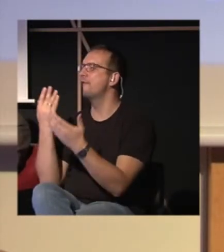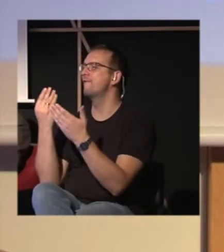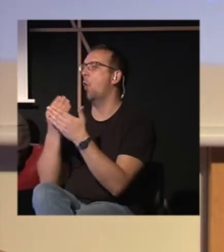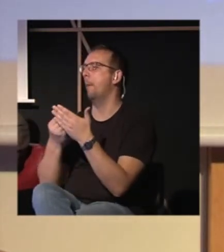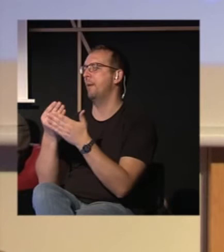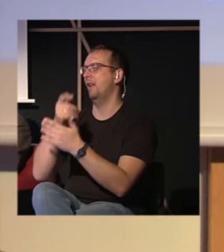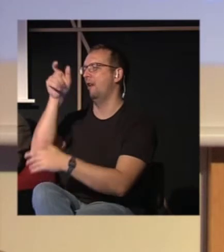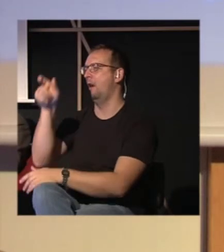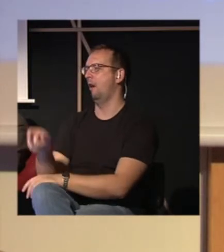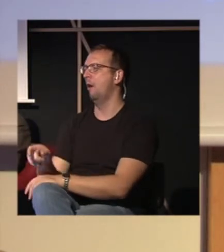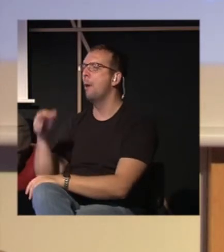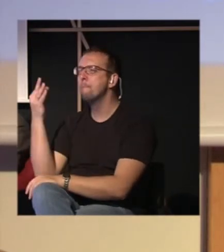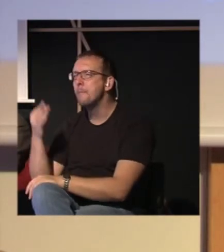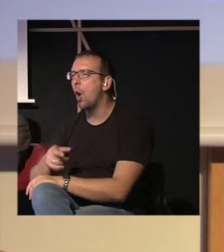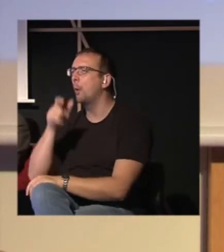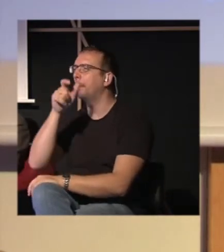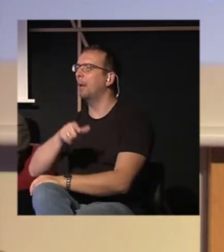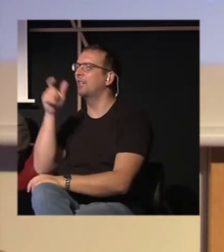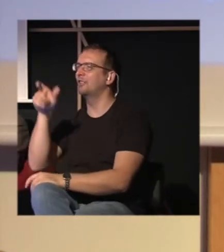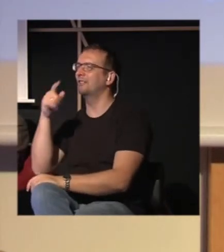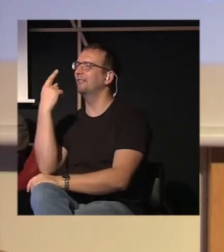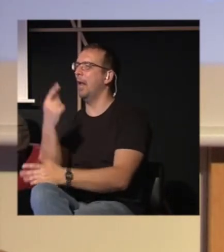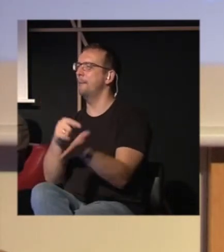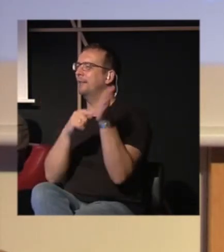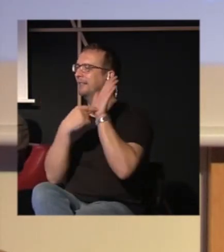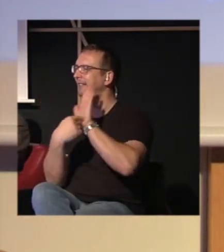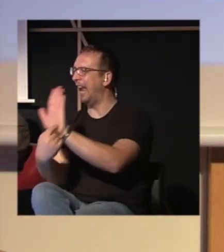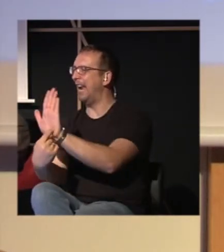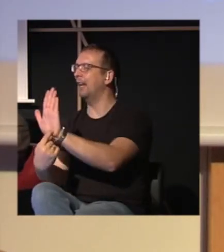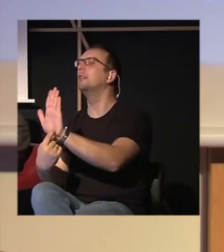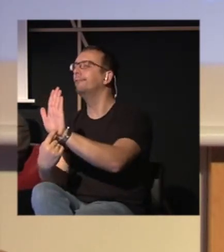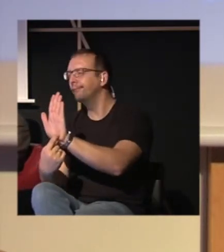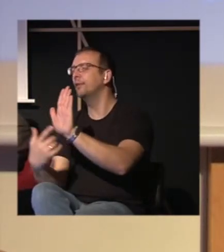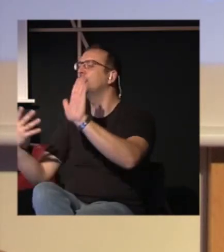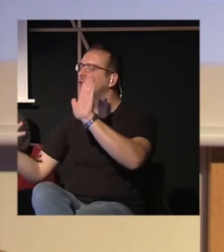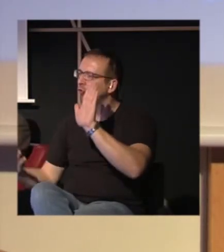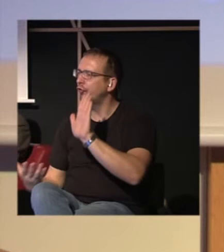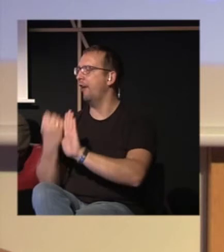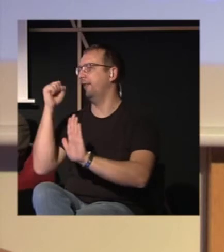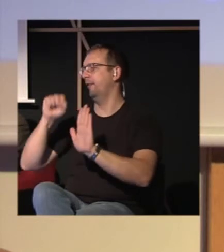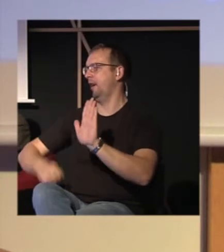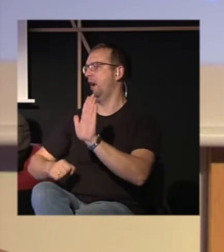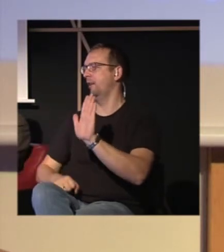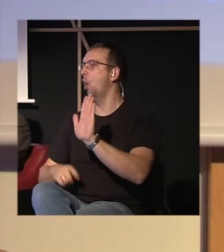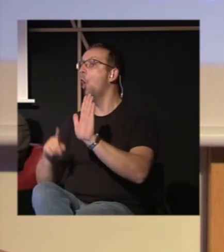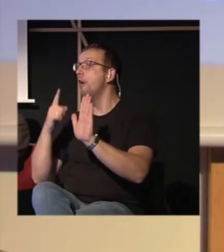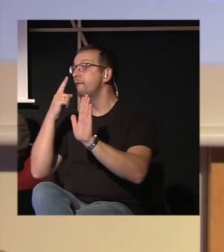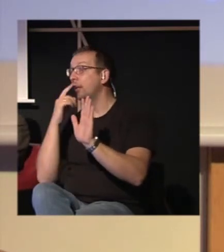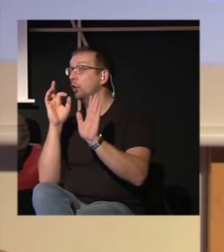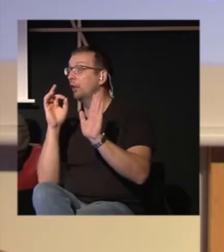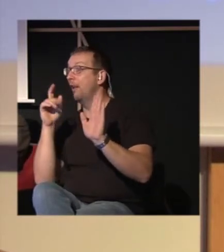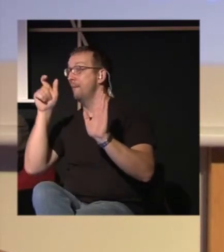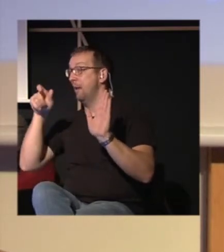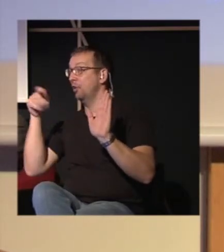be role models in this area, but also because I think that that role models, like